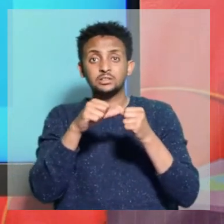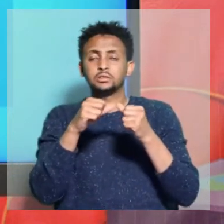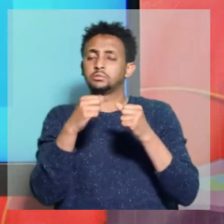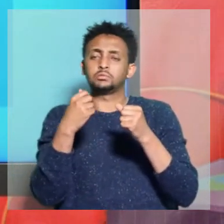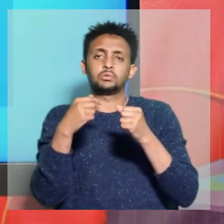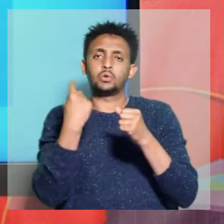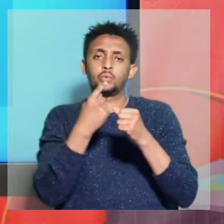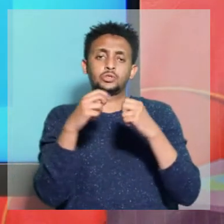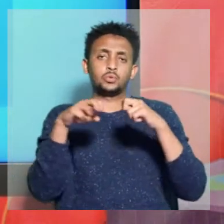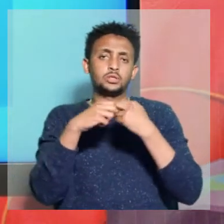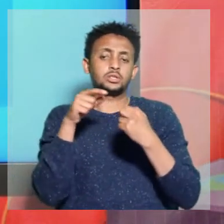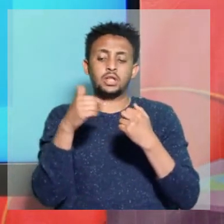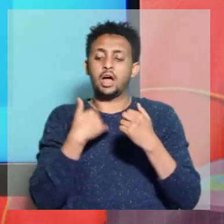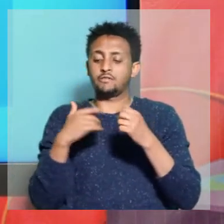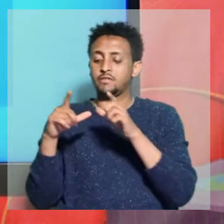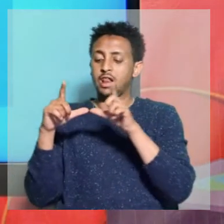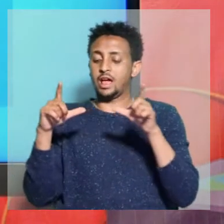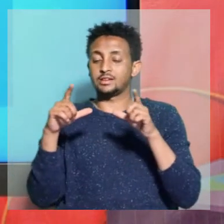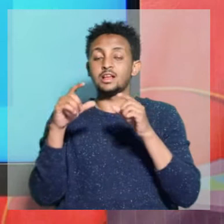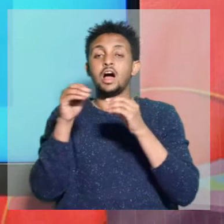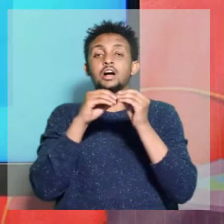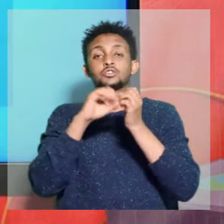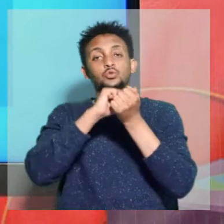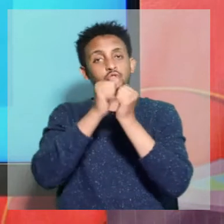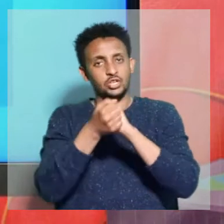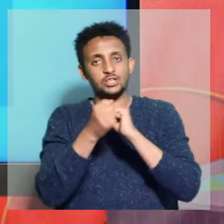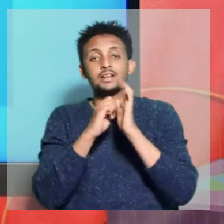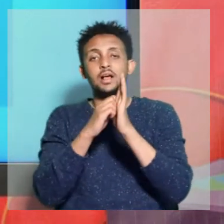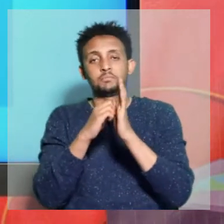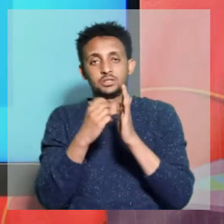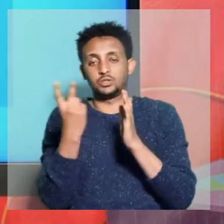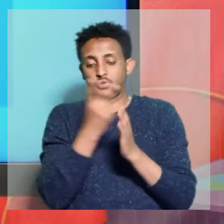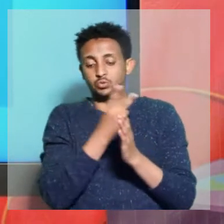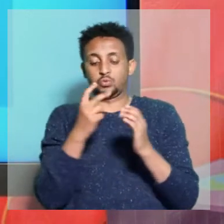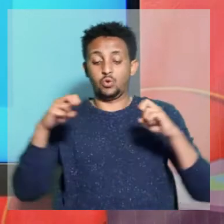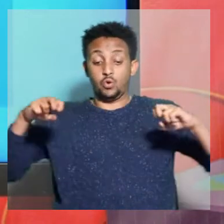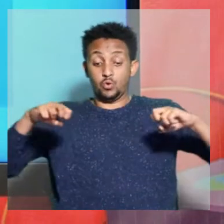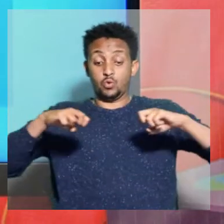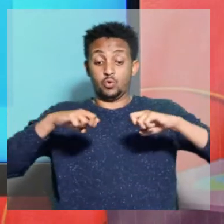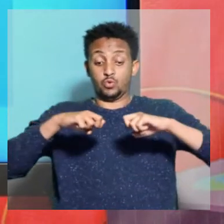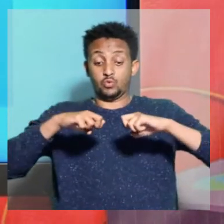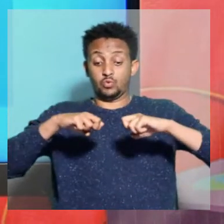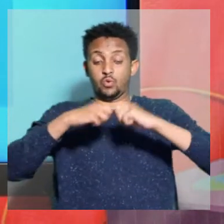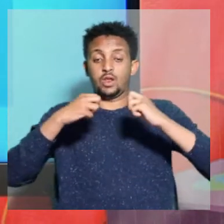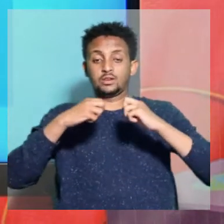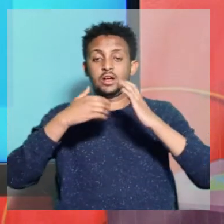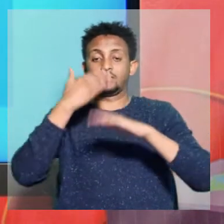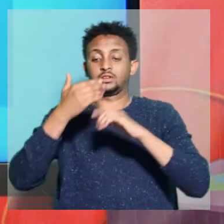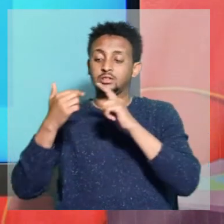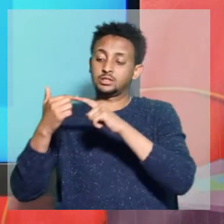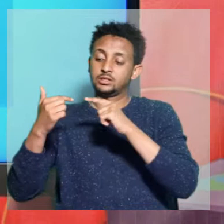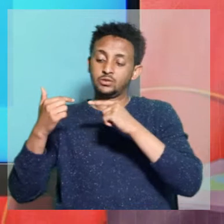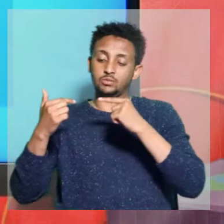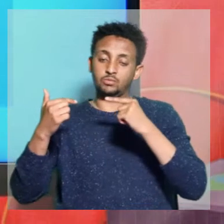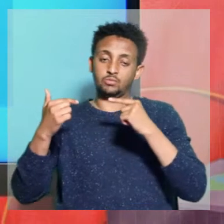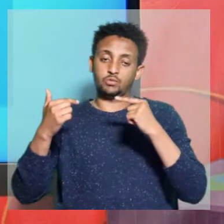all together, their lines of action will be changed. For example, if these two bodies are colliding after collision, this object might